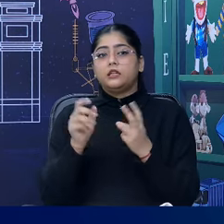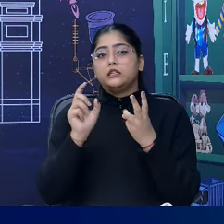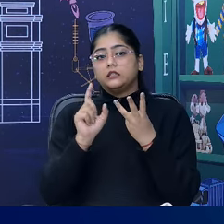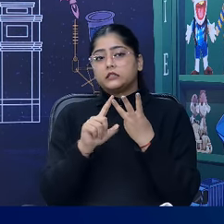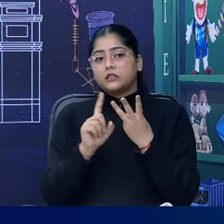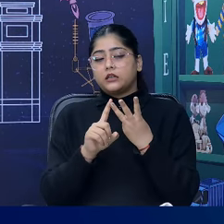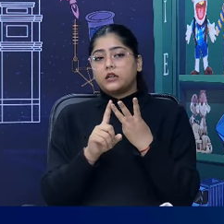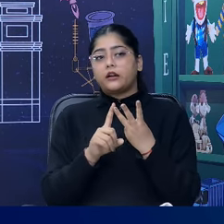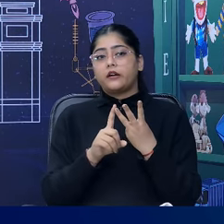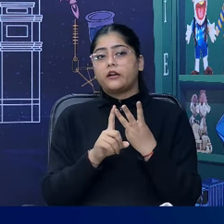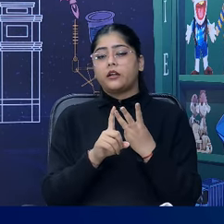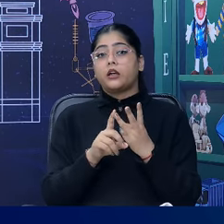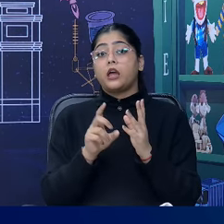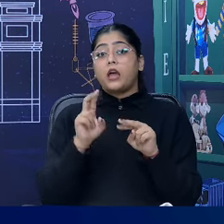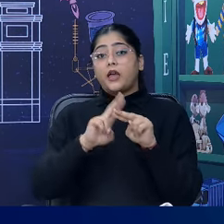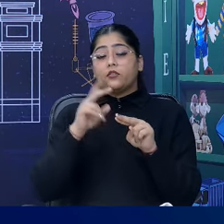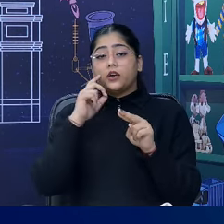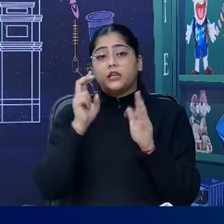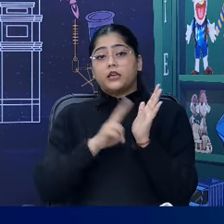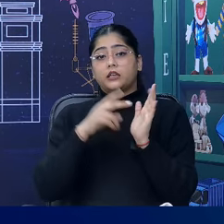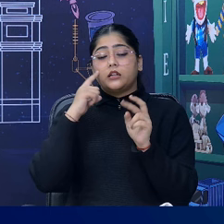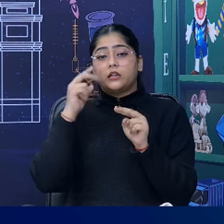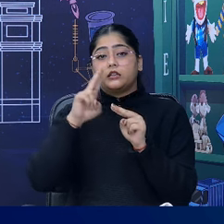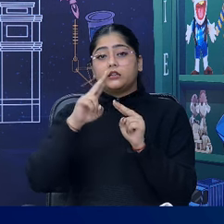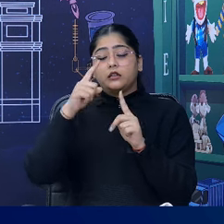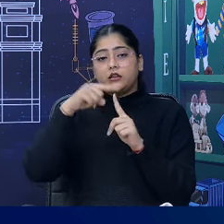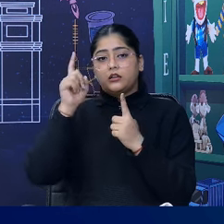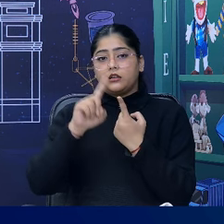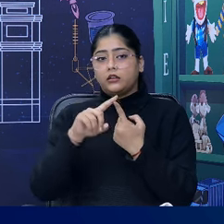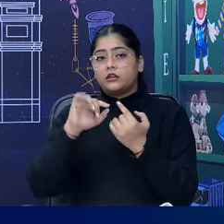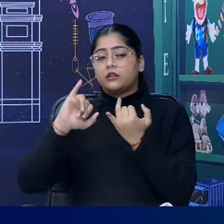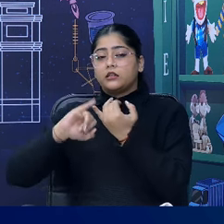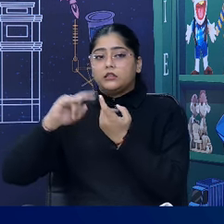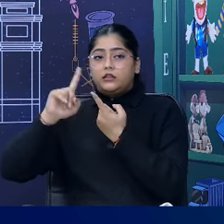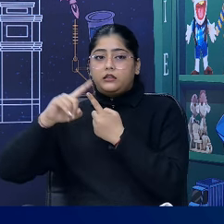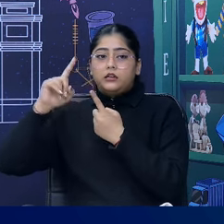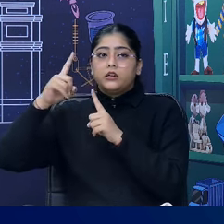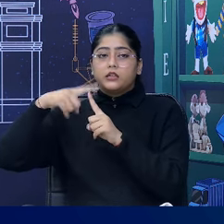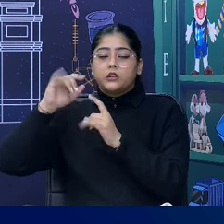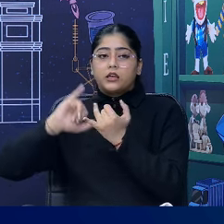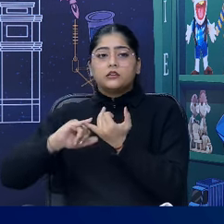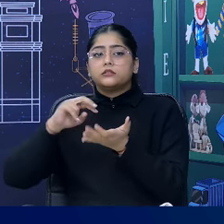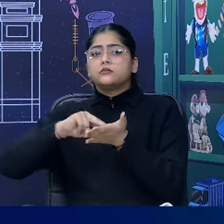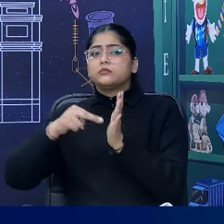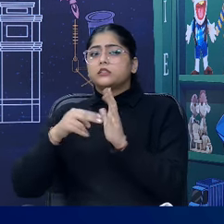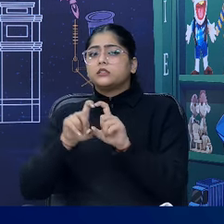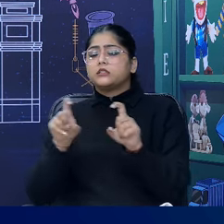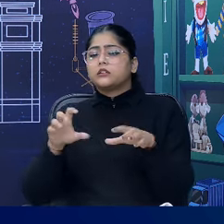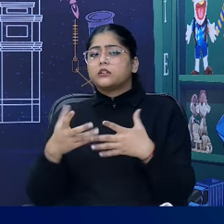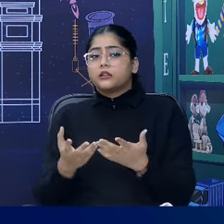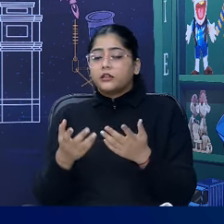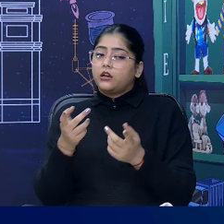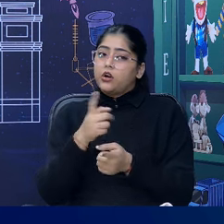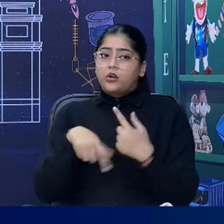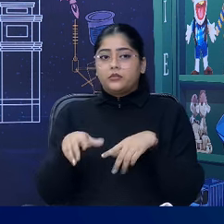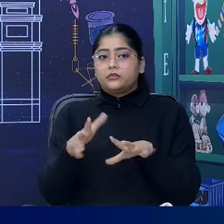type, that is the finite set. Children, finite set, as it is clear from the name itself, it